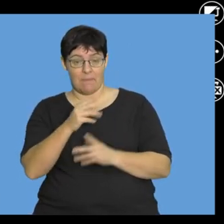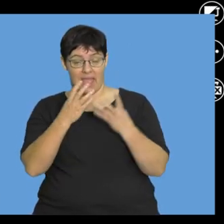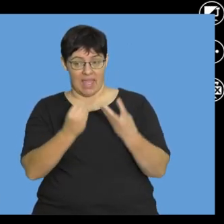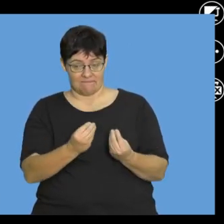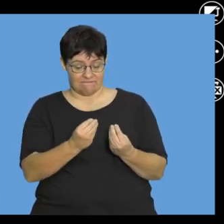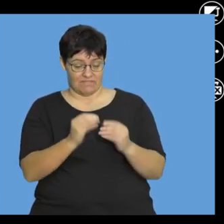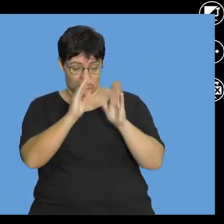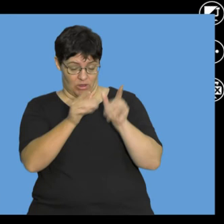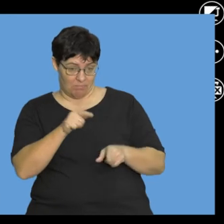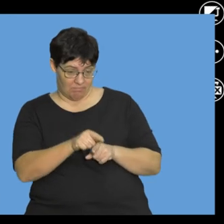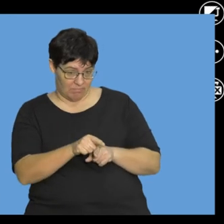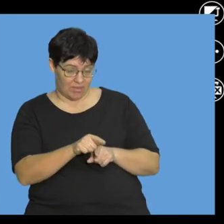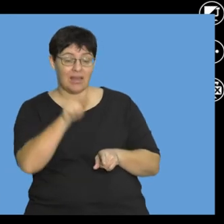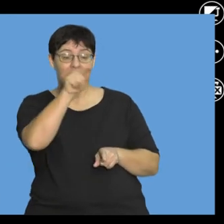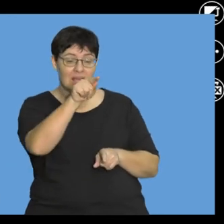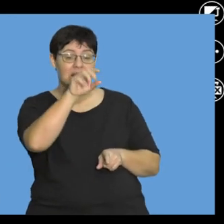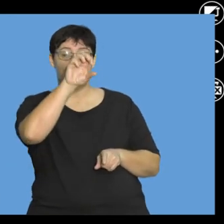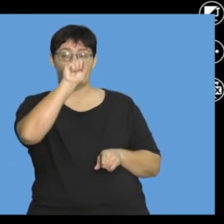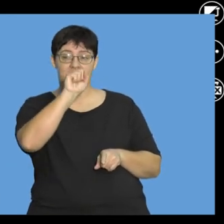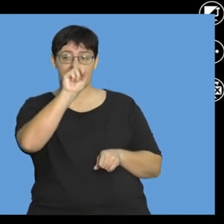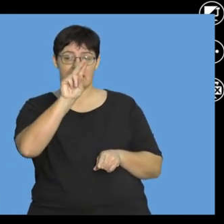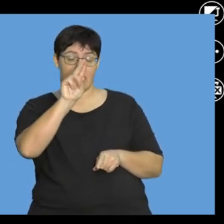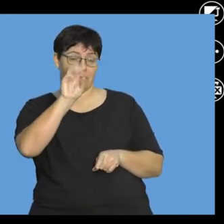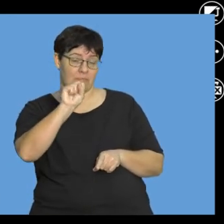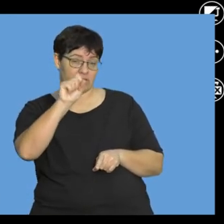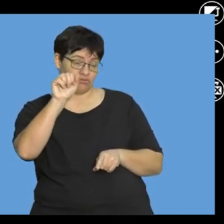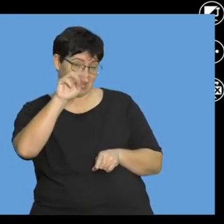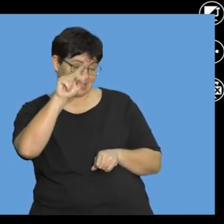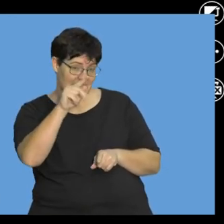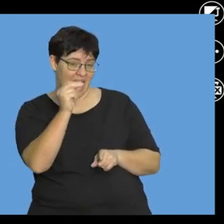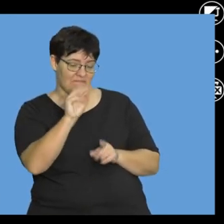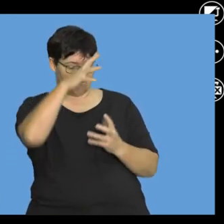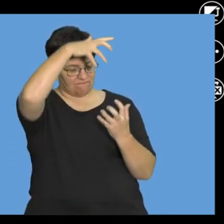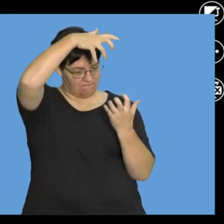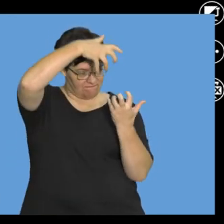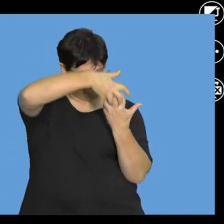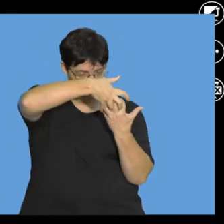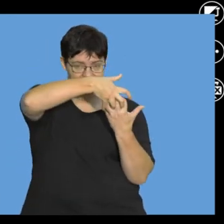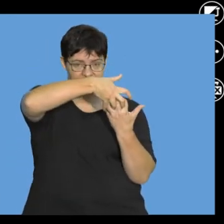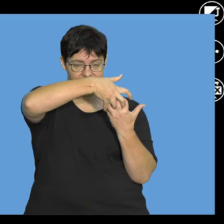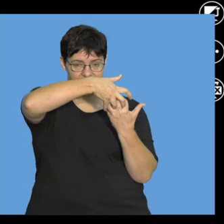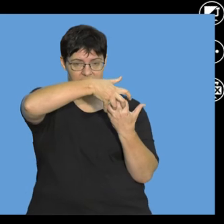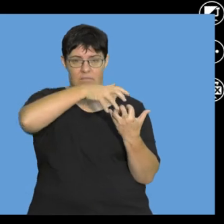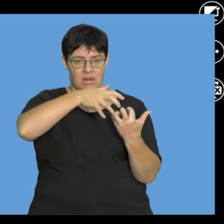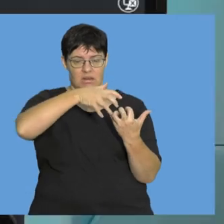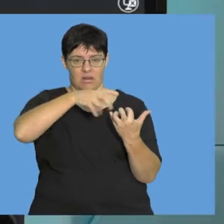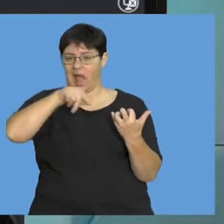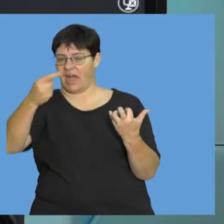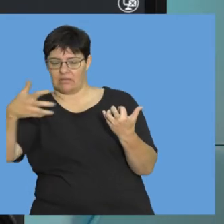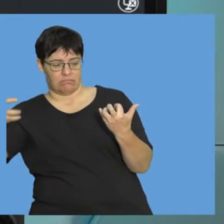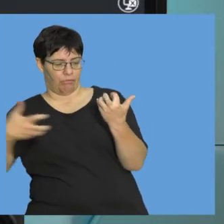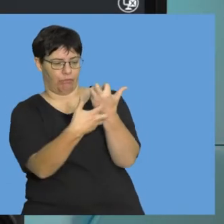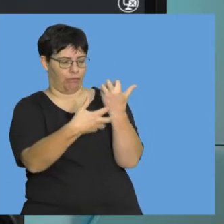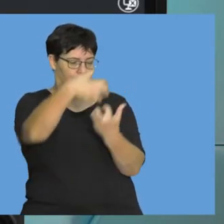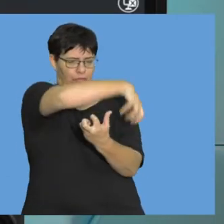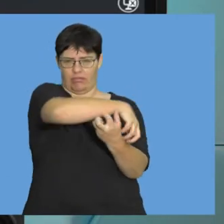got a particular shape, and the substrate has got a particular shape, so they lock together. I can't just mix and match any